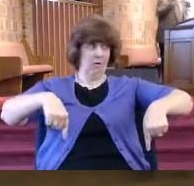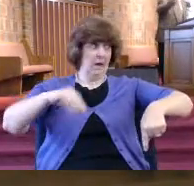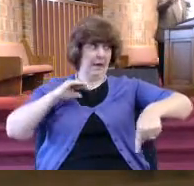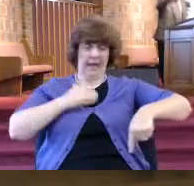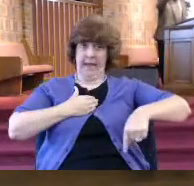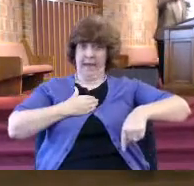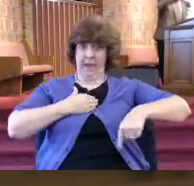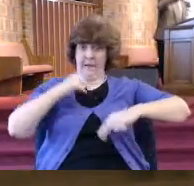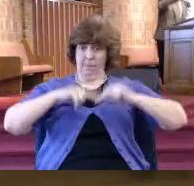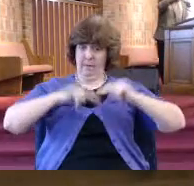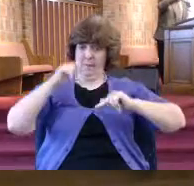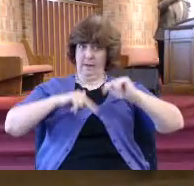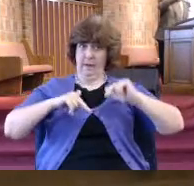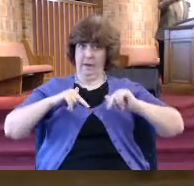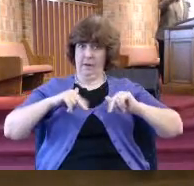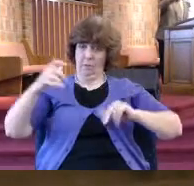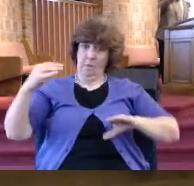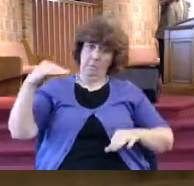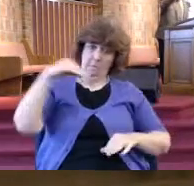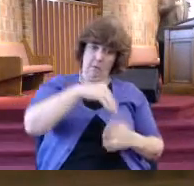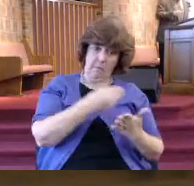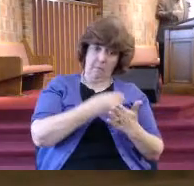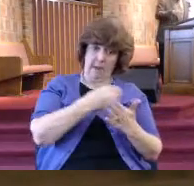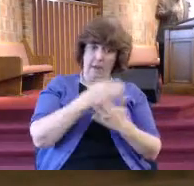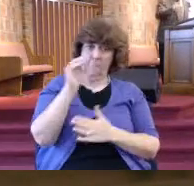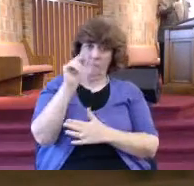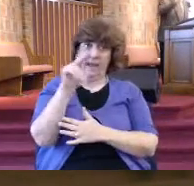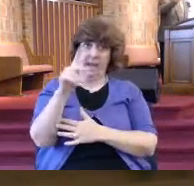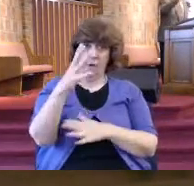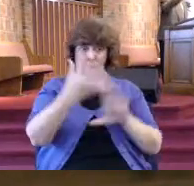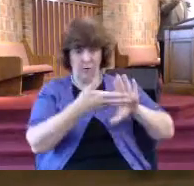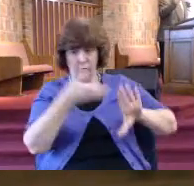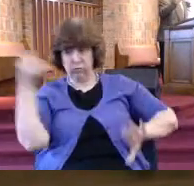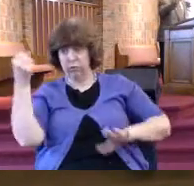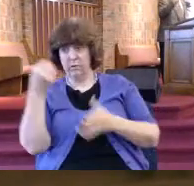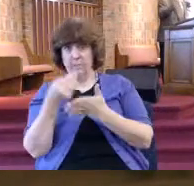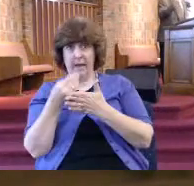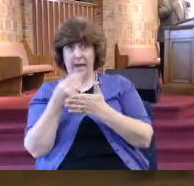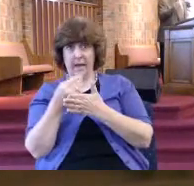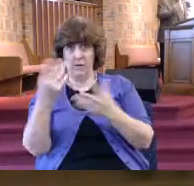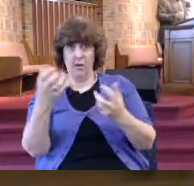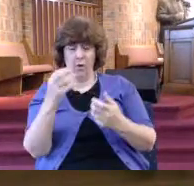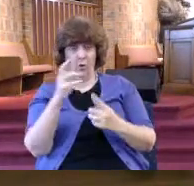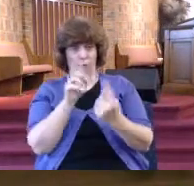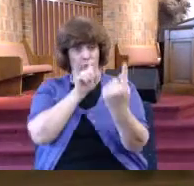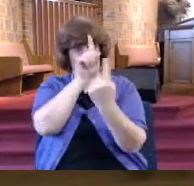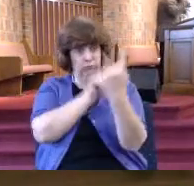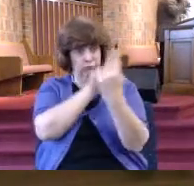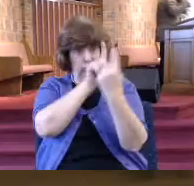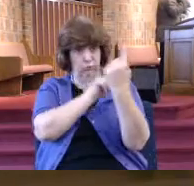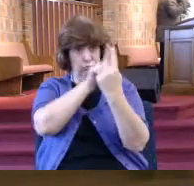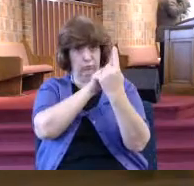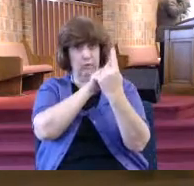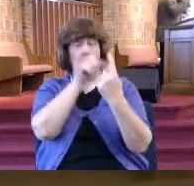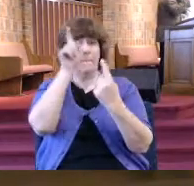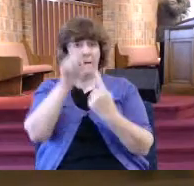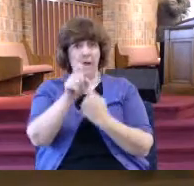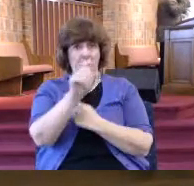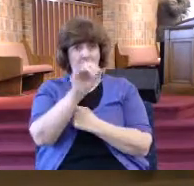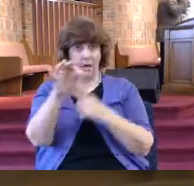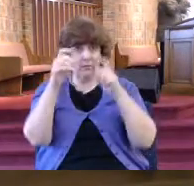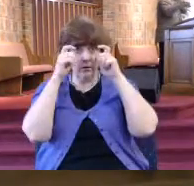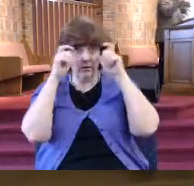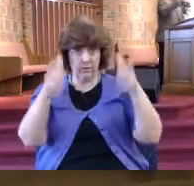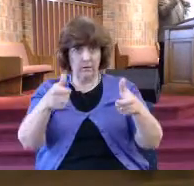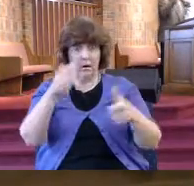if you want to put your money in the bank or you want to draw money out of the bank, if you're going to interact with our tellers, you're going to take off your sunglasses and take